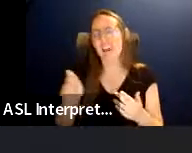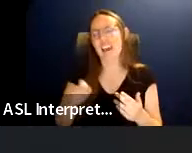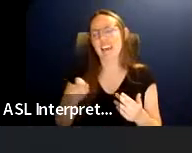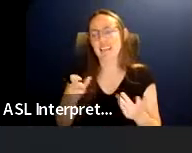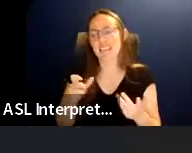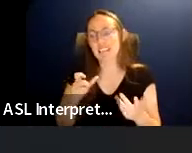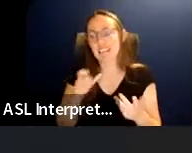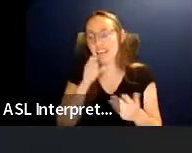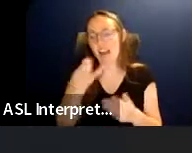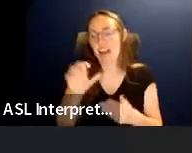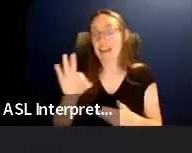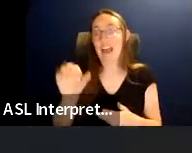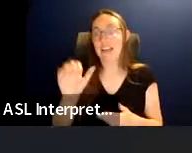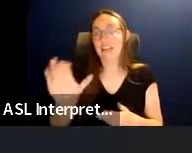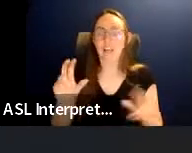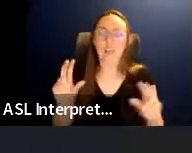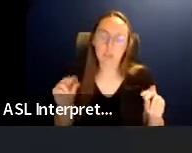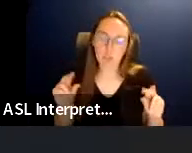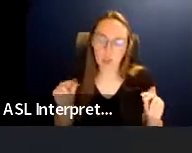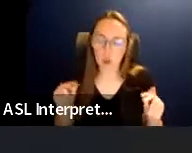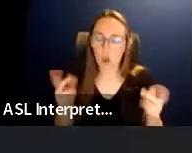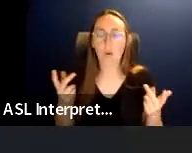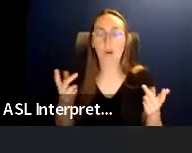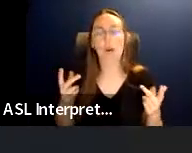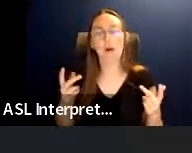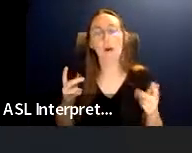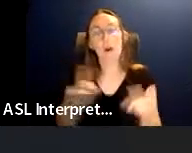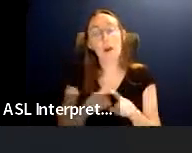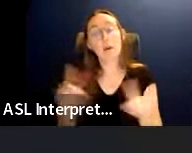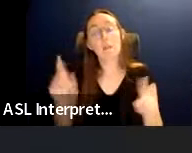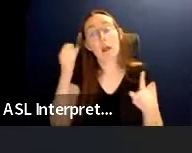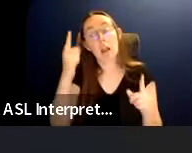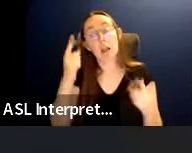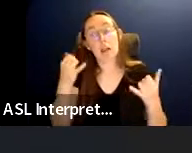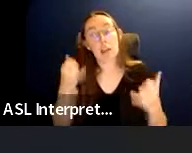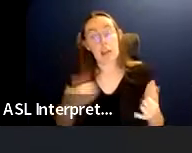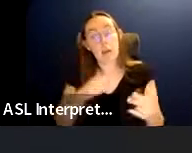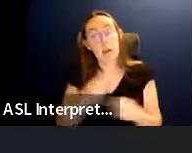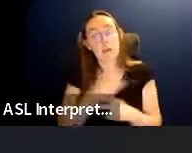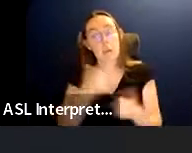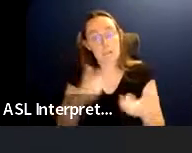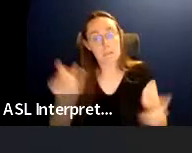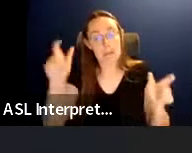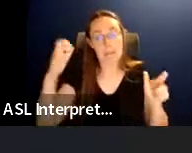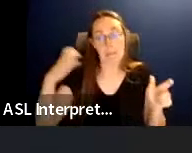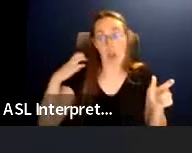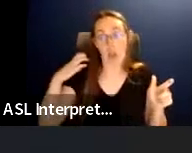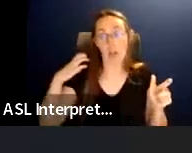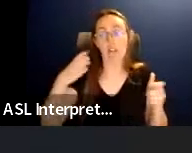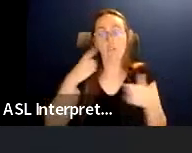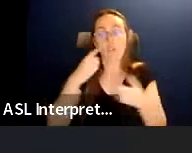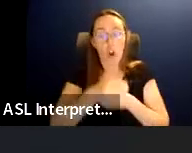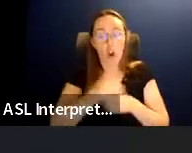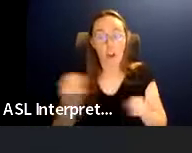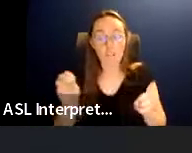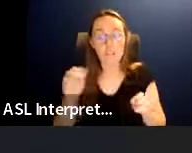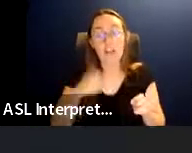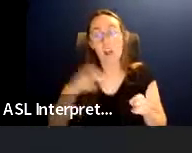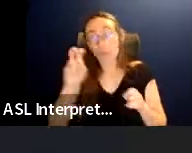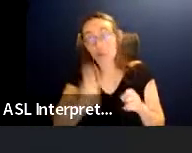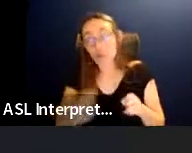in 9 seconds. So now I use the big boss at my office, but when I'm traveling, I use just a